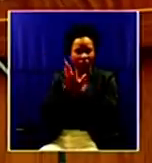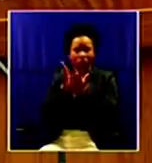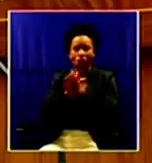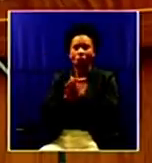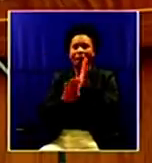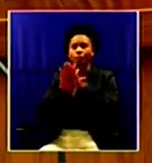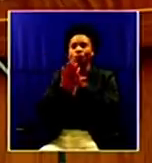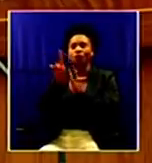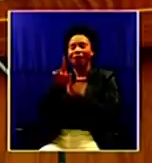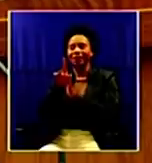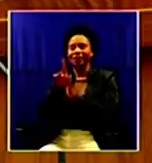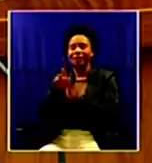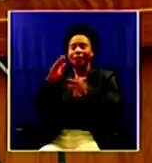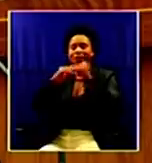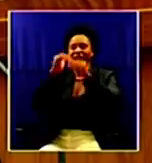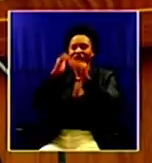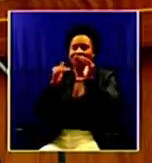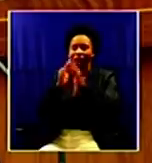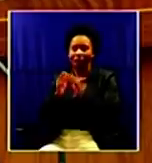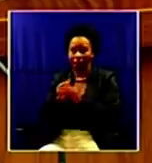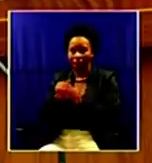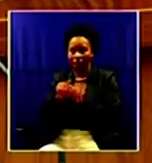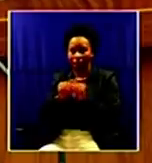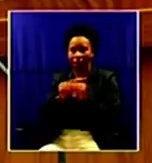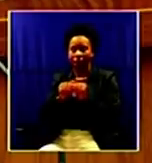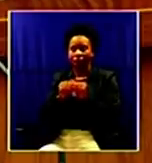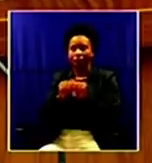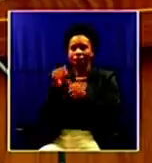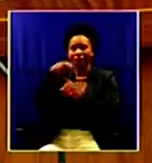investments using the PPP model,